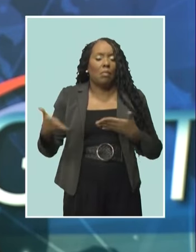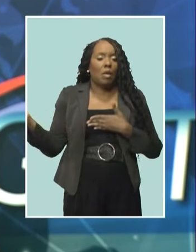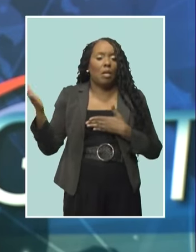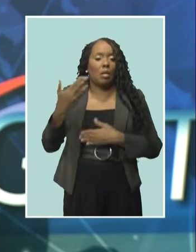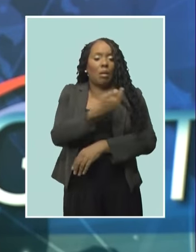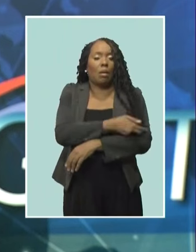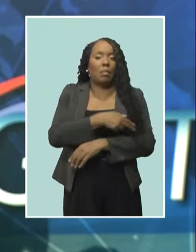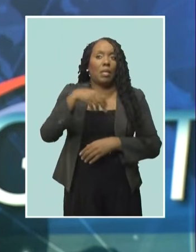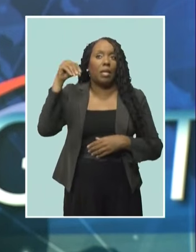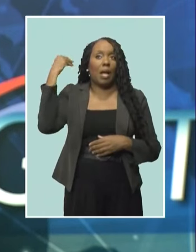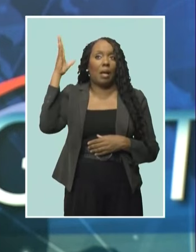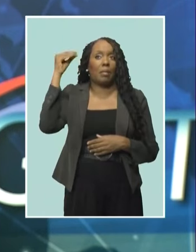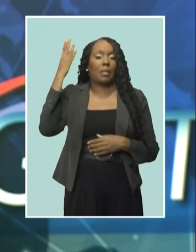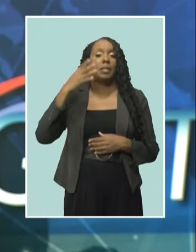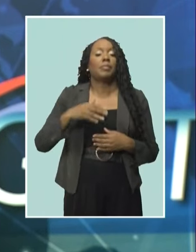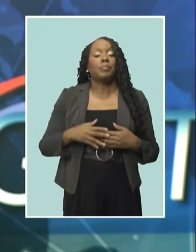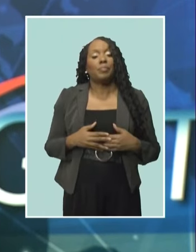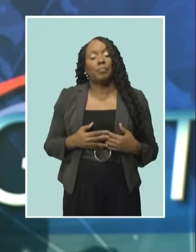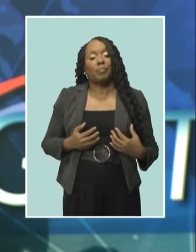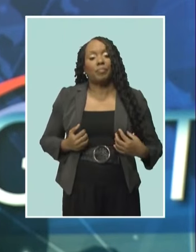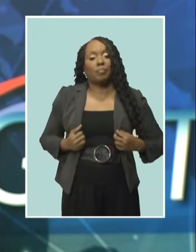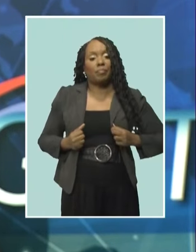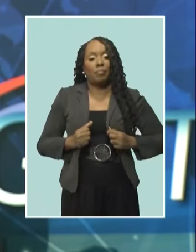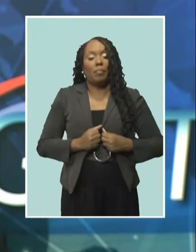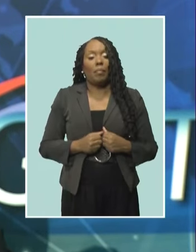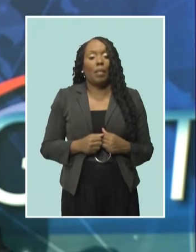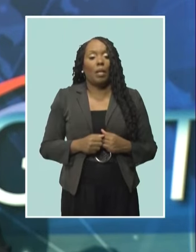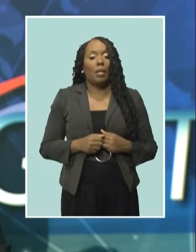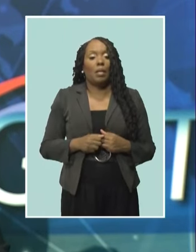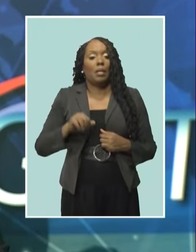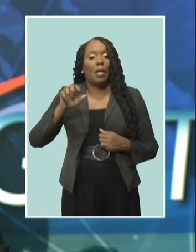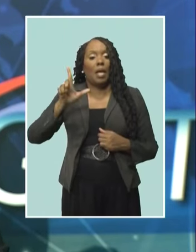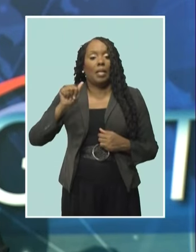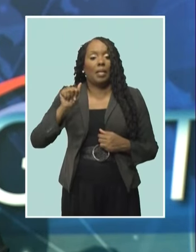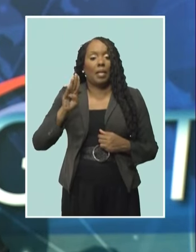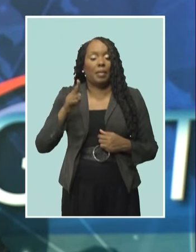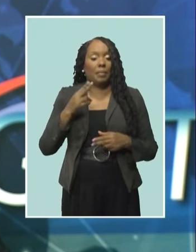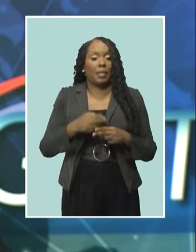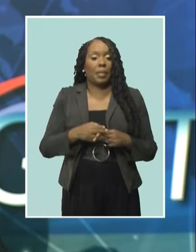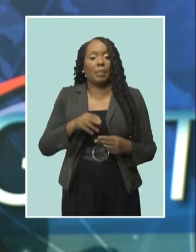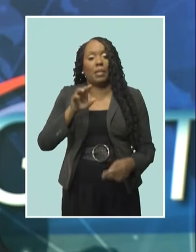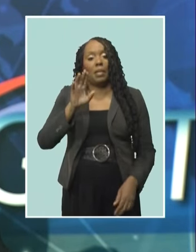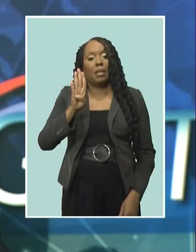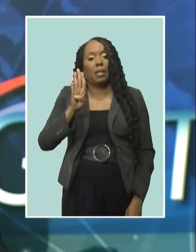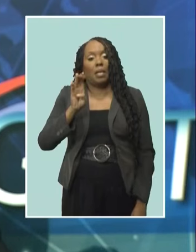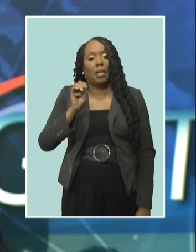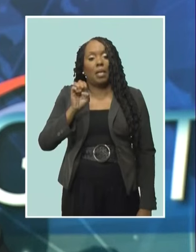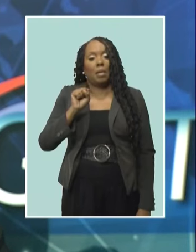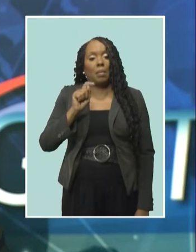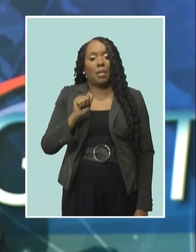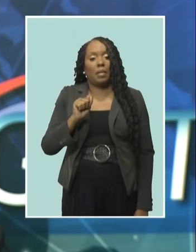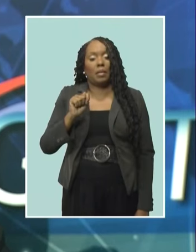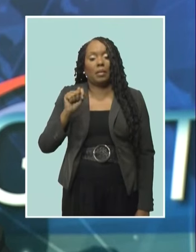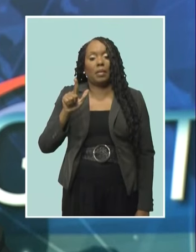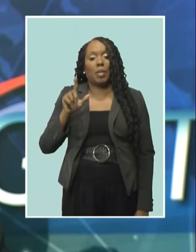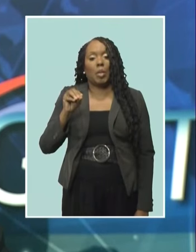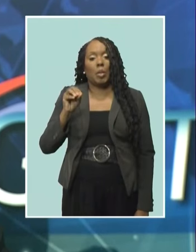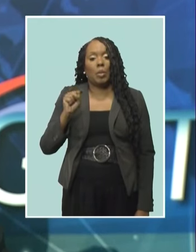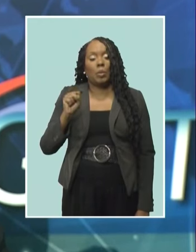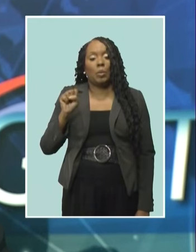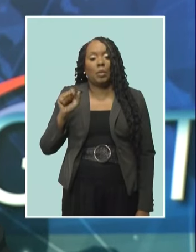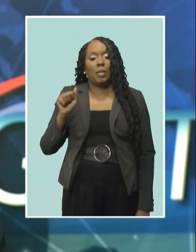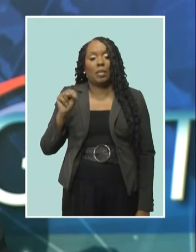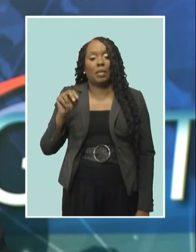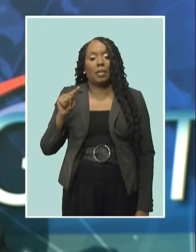are continuing. The Best Dos Santos Laboratory is now a World Health Organization National Influenza